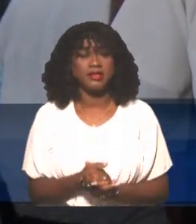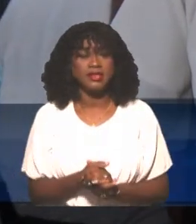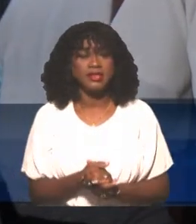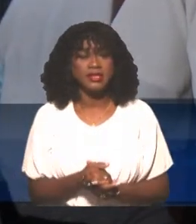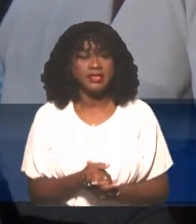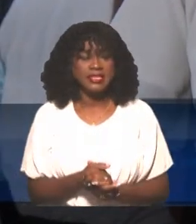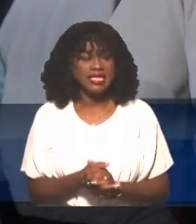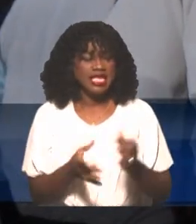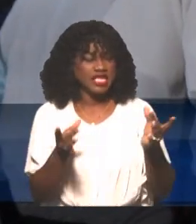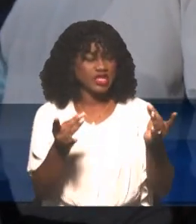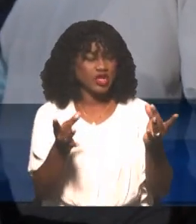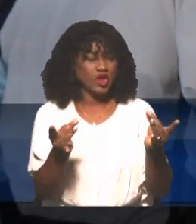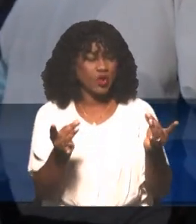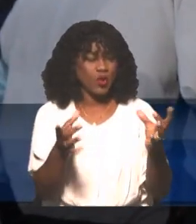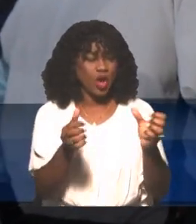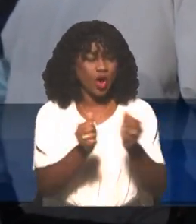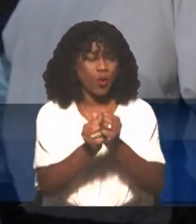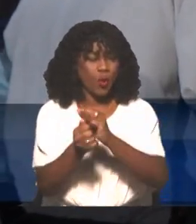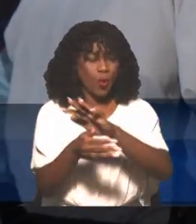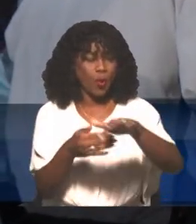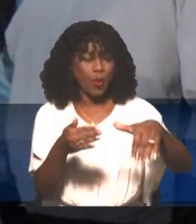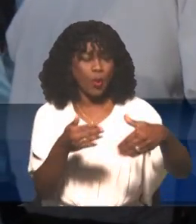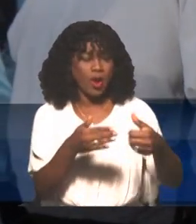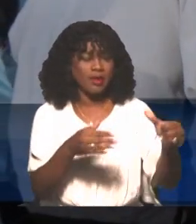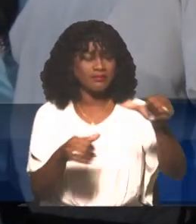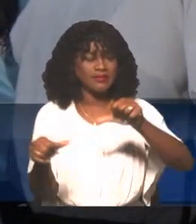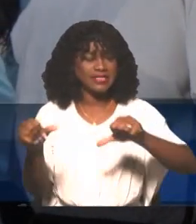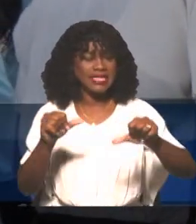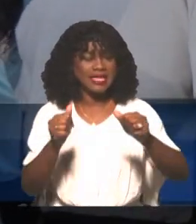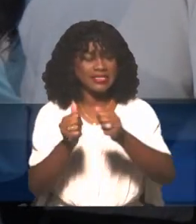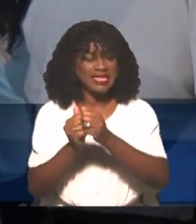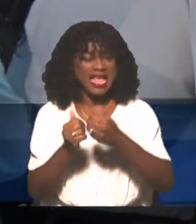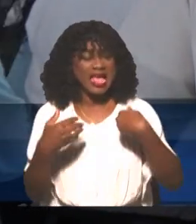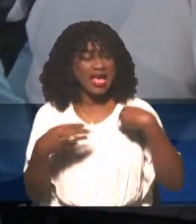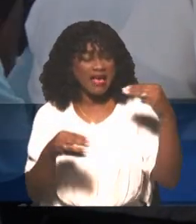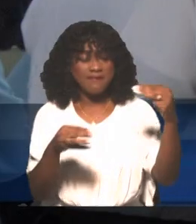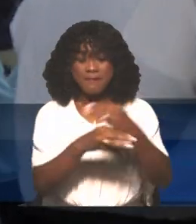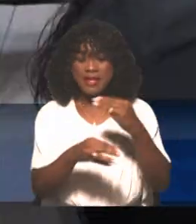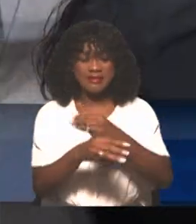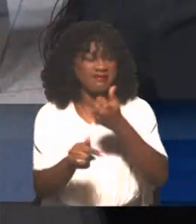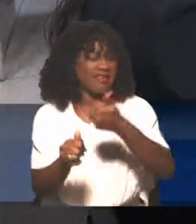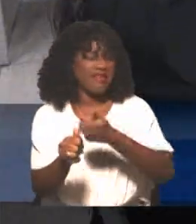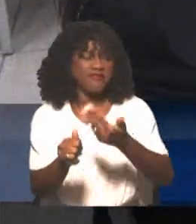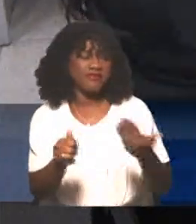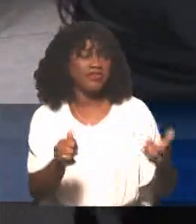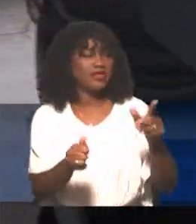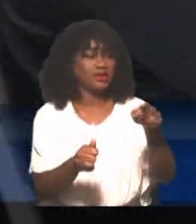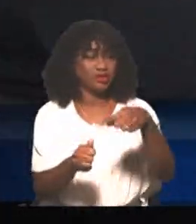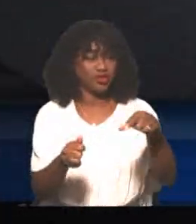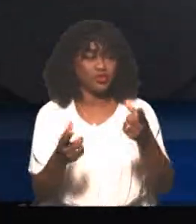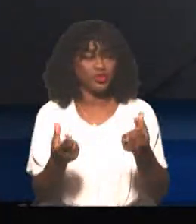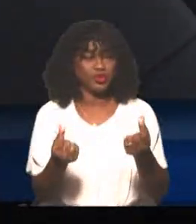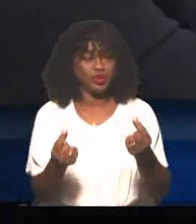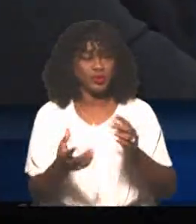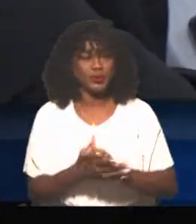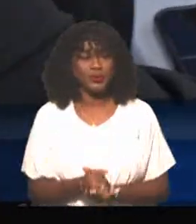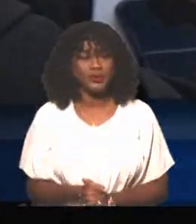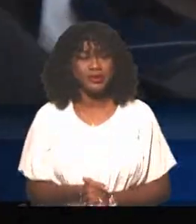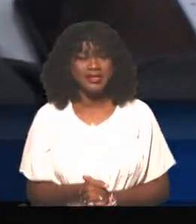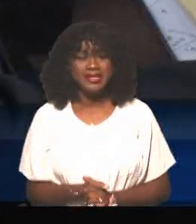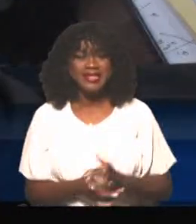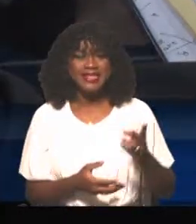it as the glue that holds all of science together. There's math in every single thing that we do. Students were able to participate